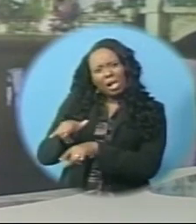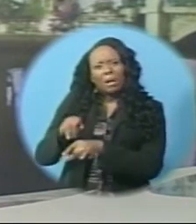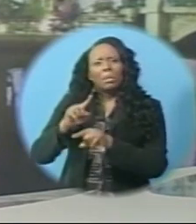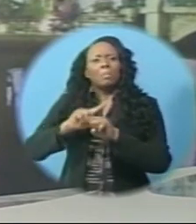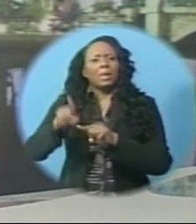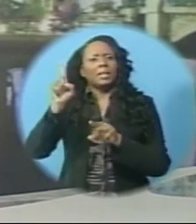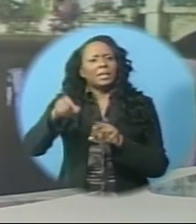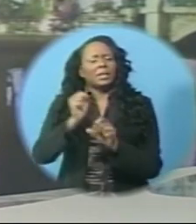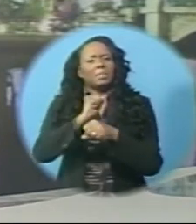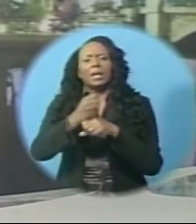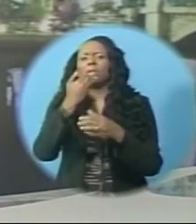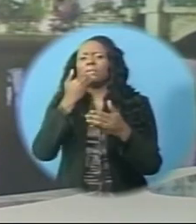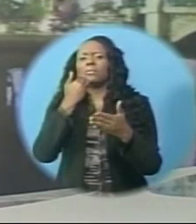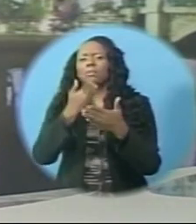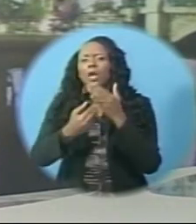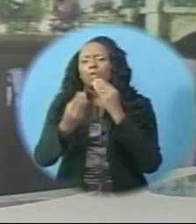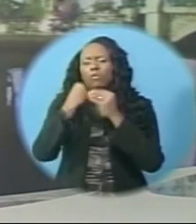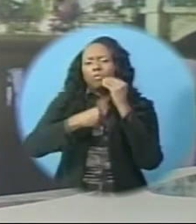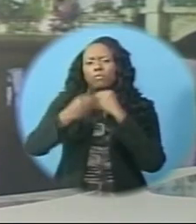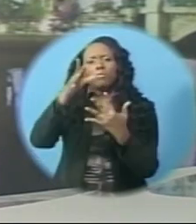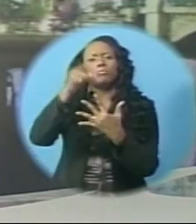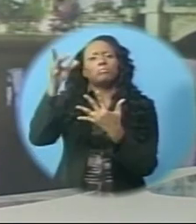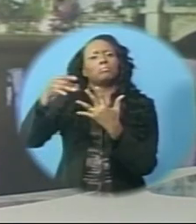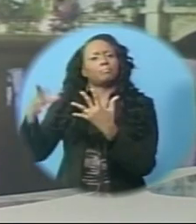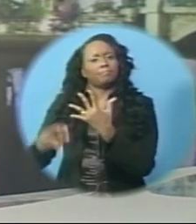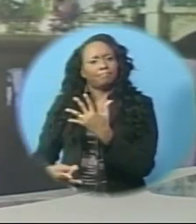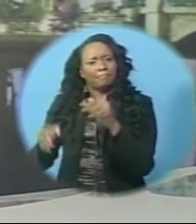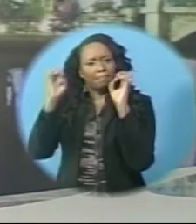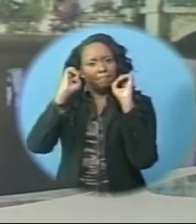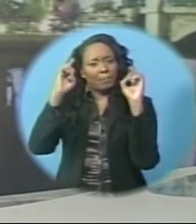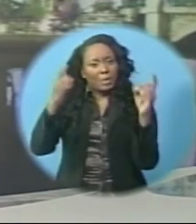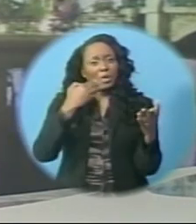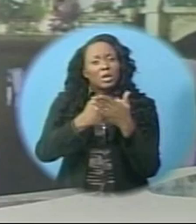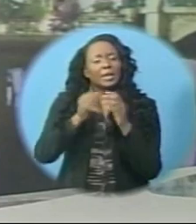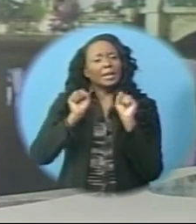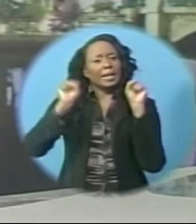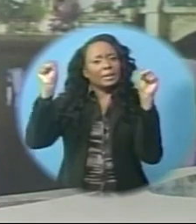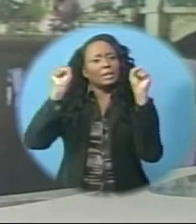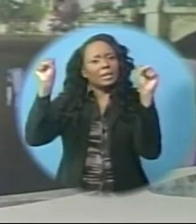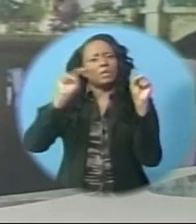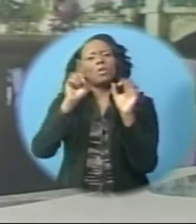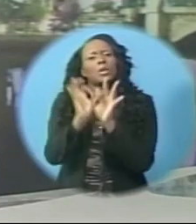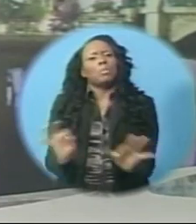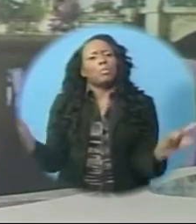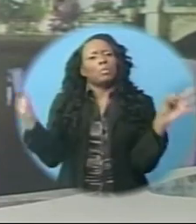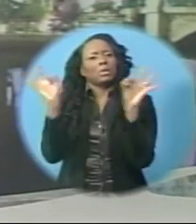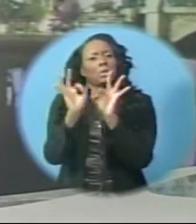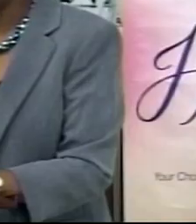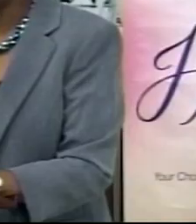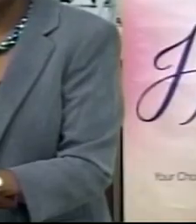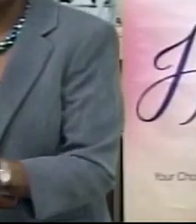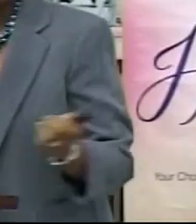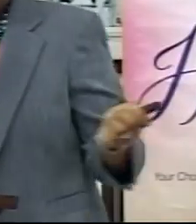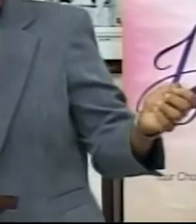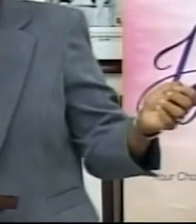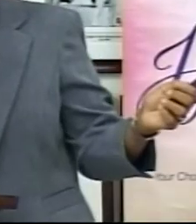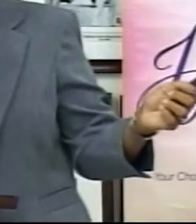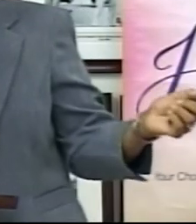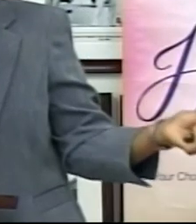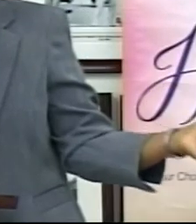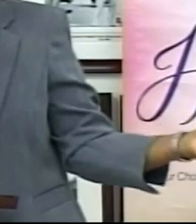choices. She says education and treatment, which should include an exercise regime, are key. We have to